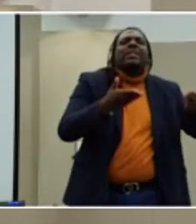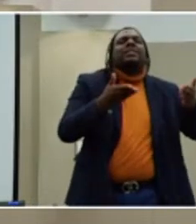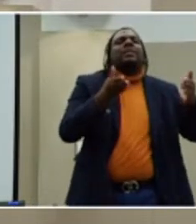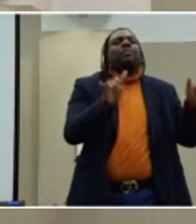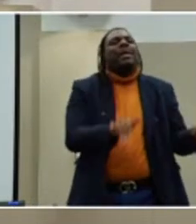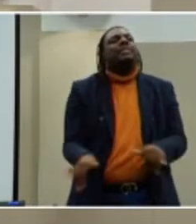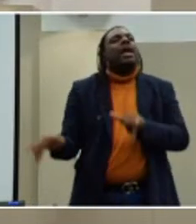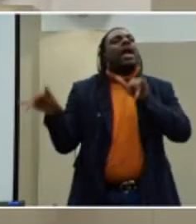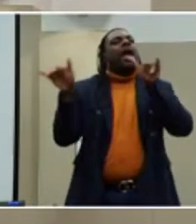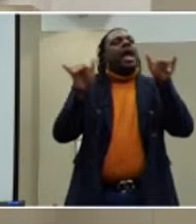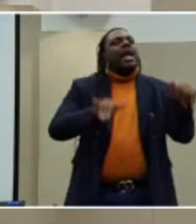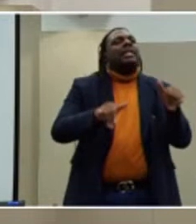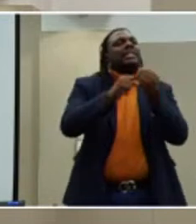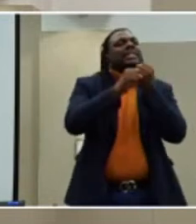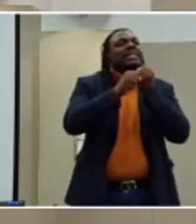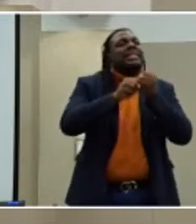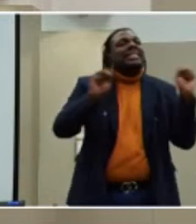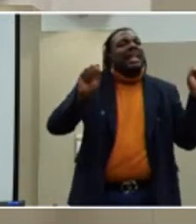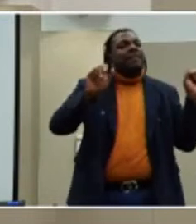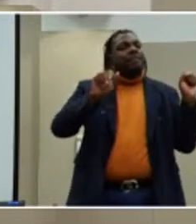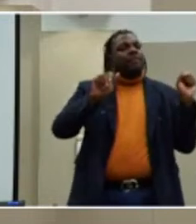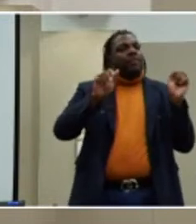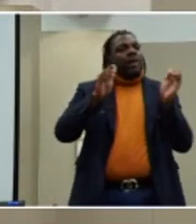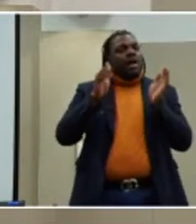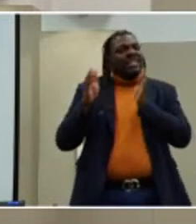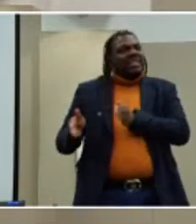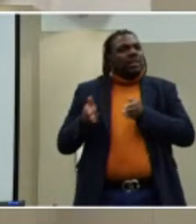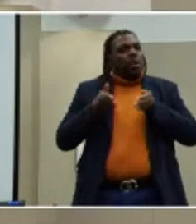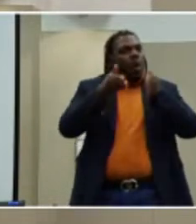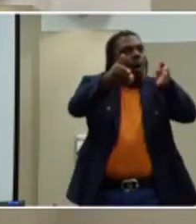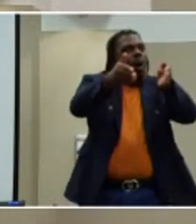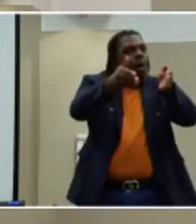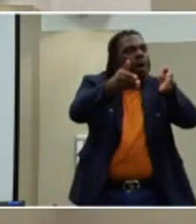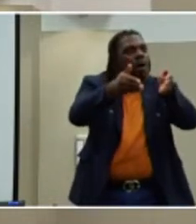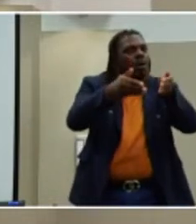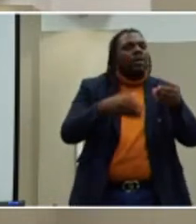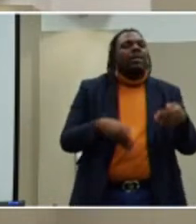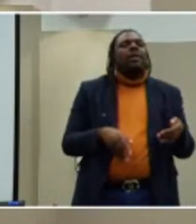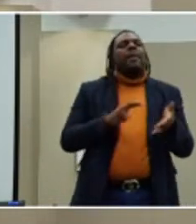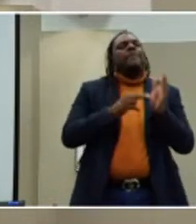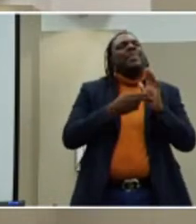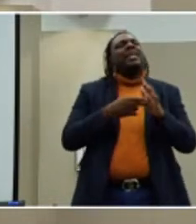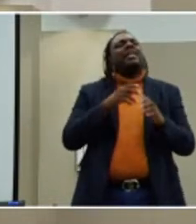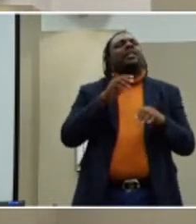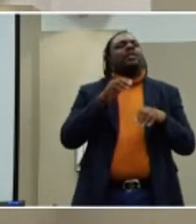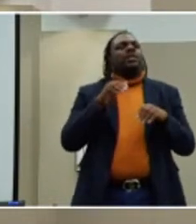services such as maintaining sidewalks, safe sidewalks, pruning of trees, shoveling of